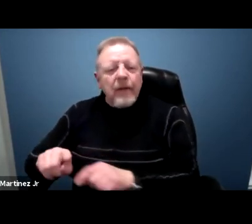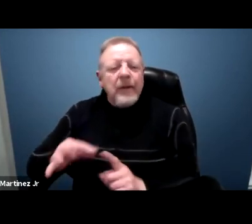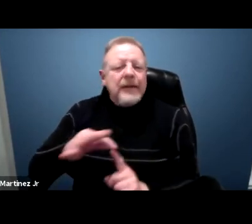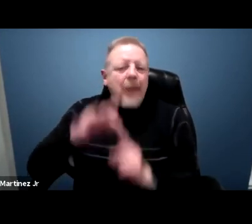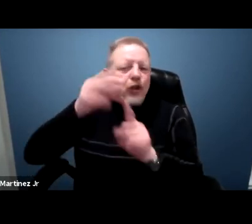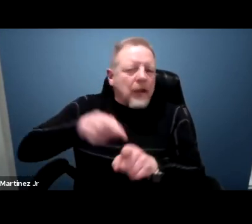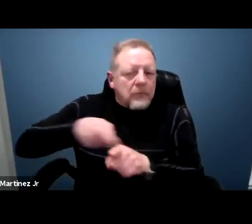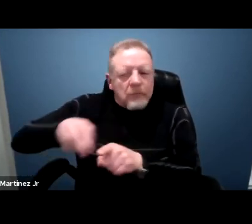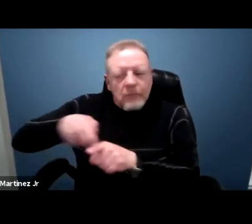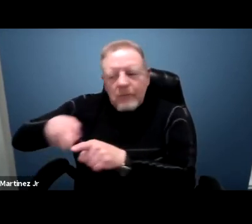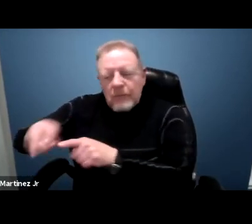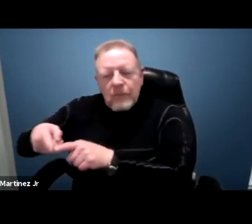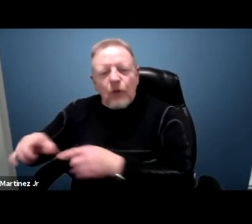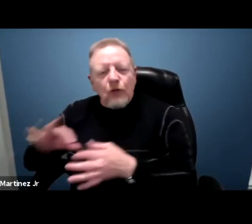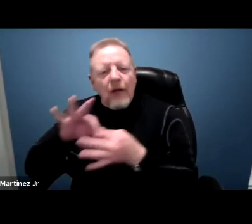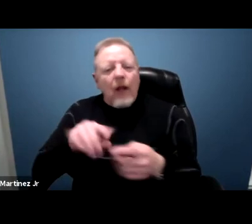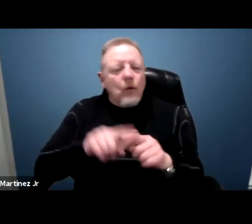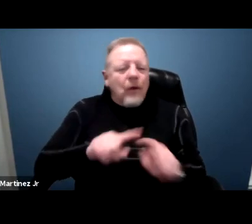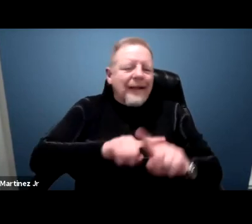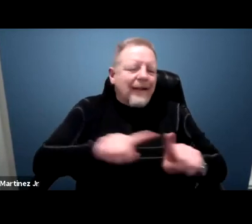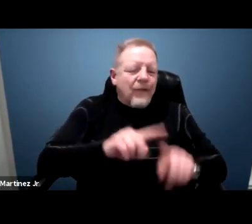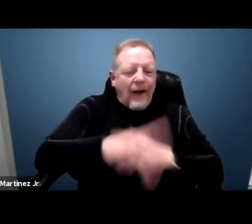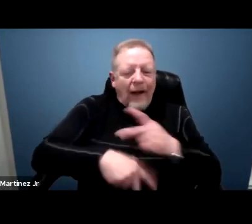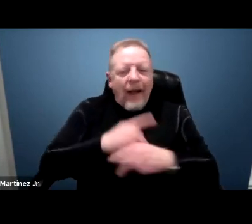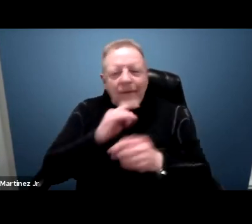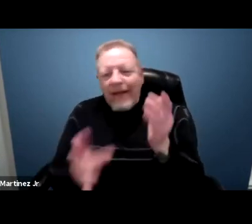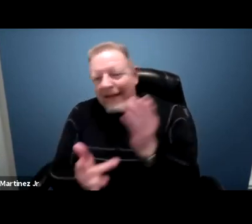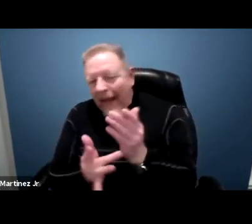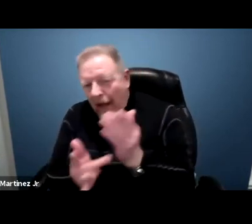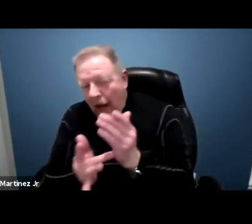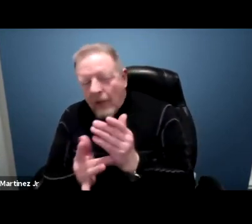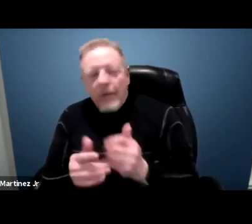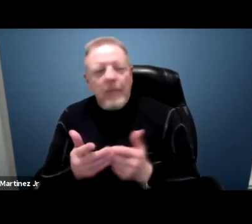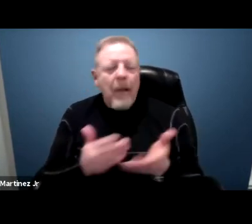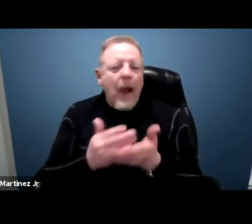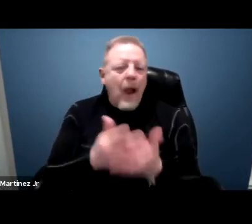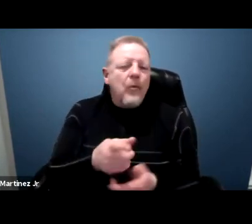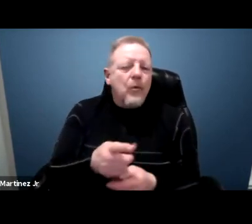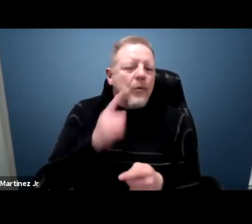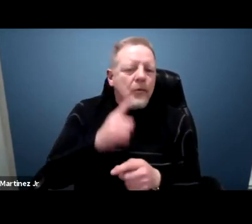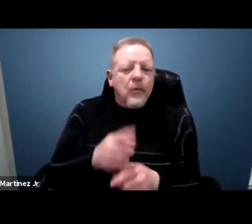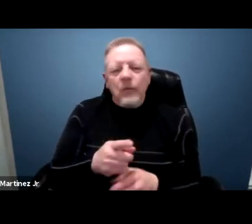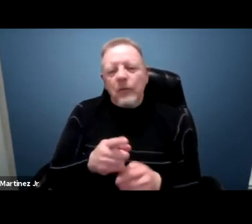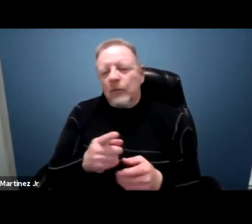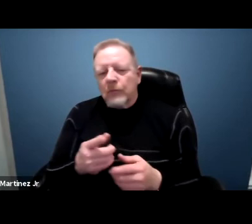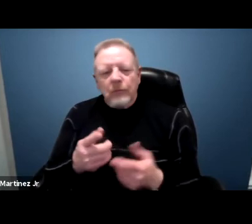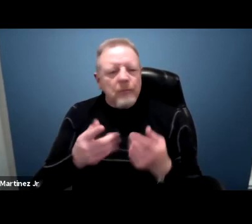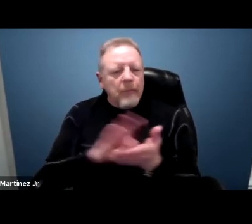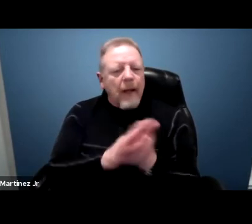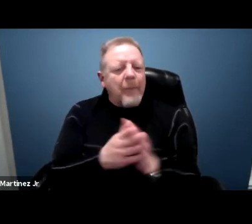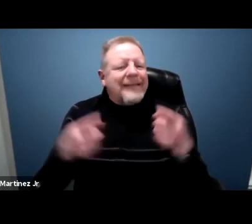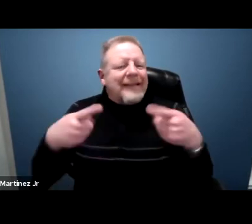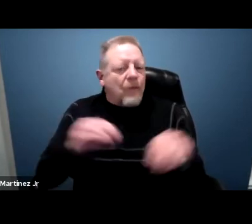specialists regarding what types of technology might help you to perform your job. They also, in